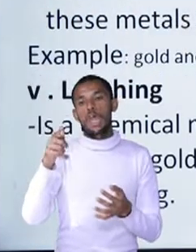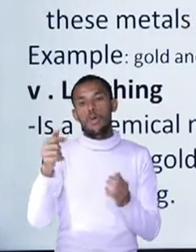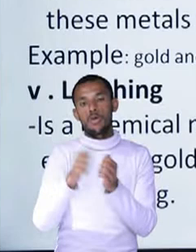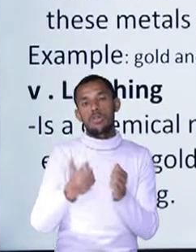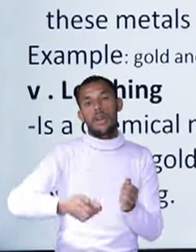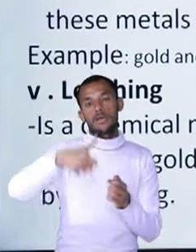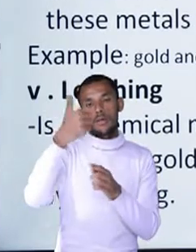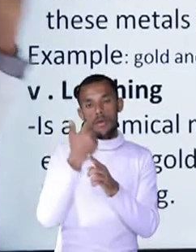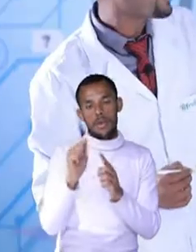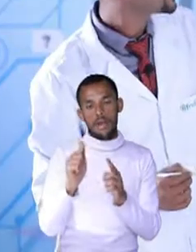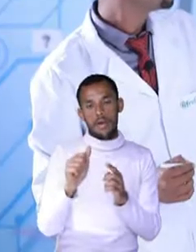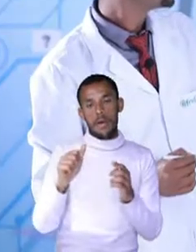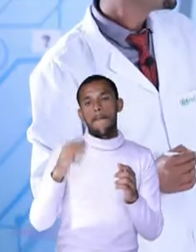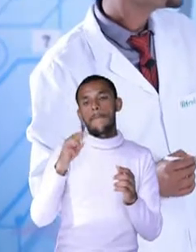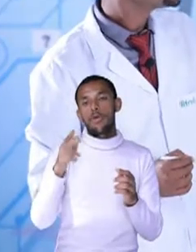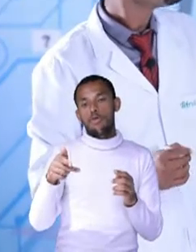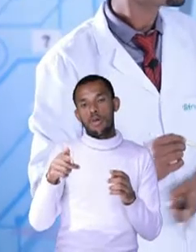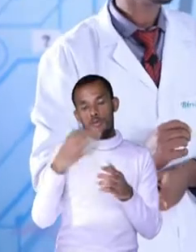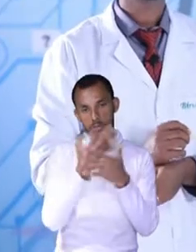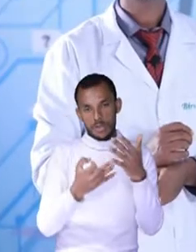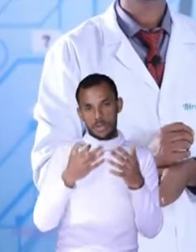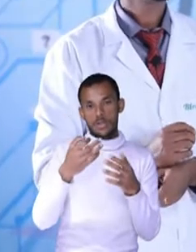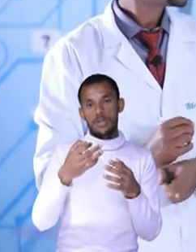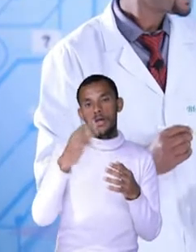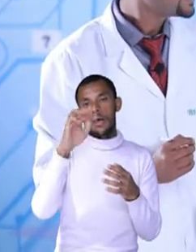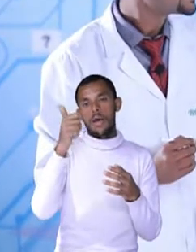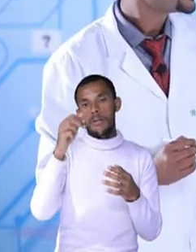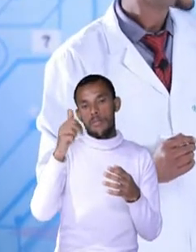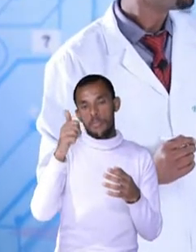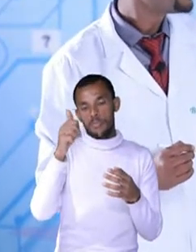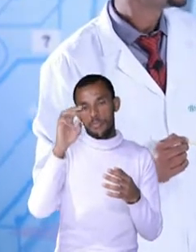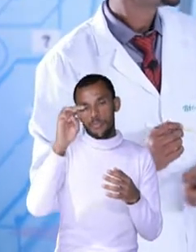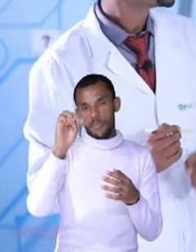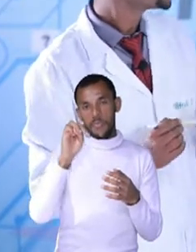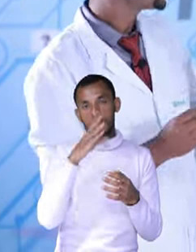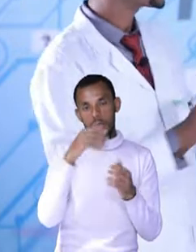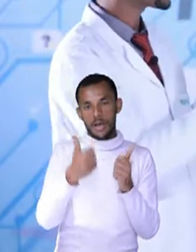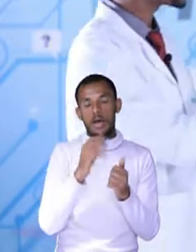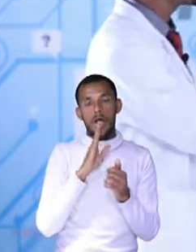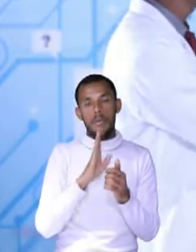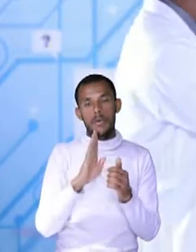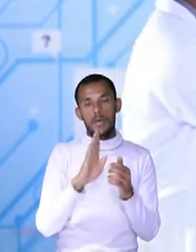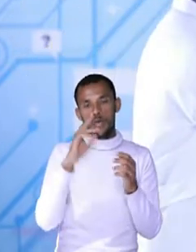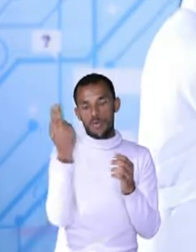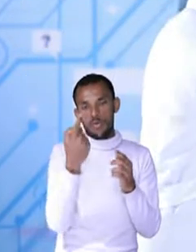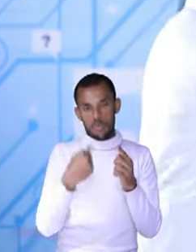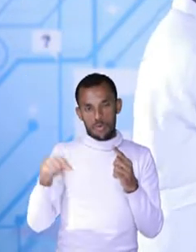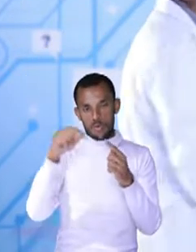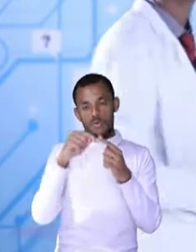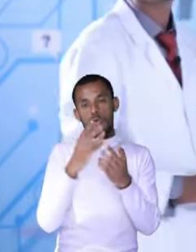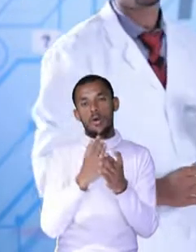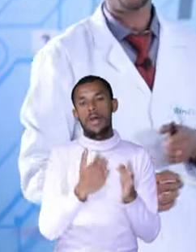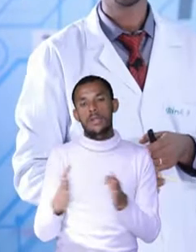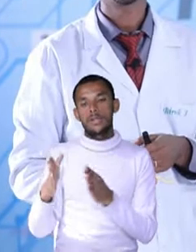metals. Mercury forms amalgam with a number of metals, and can be used to extract these metals